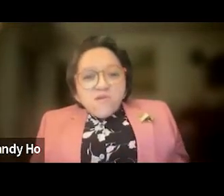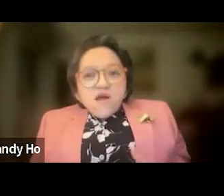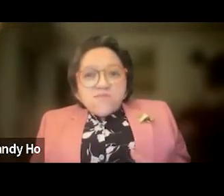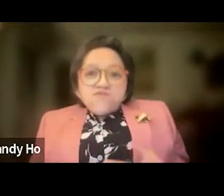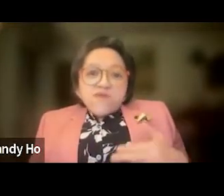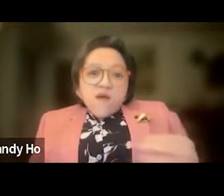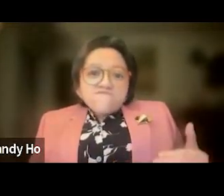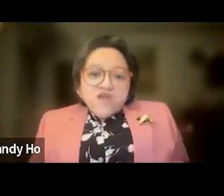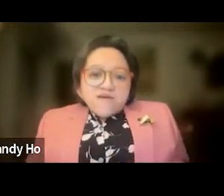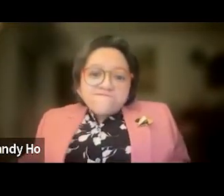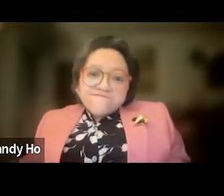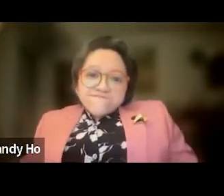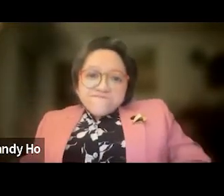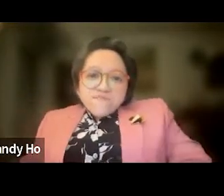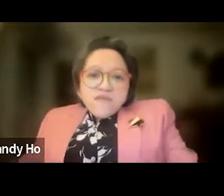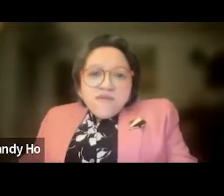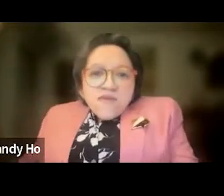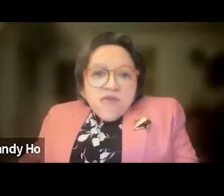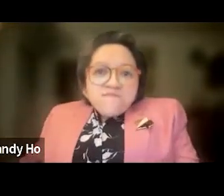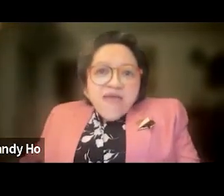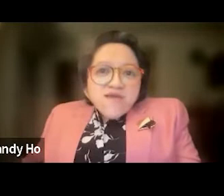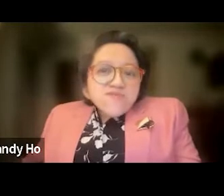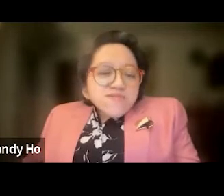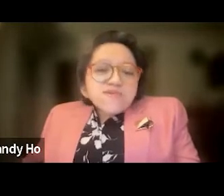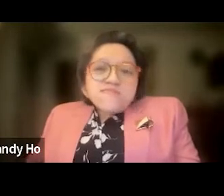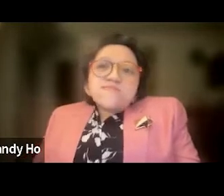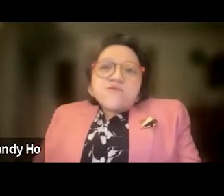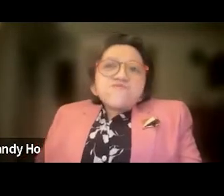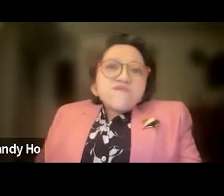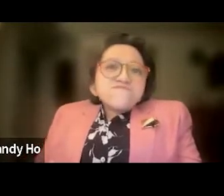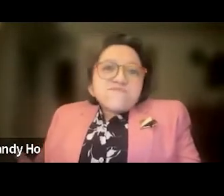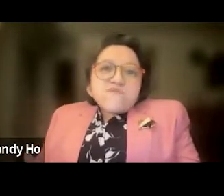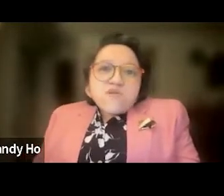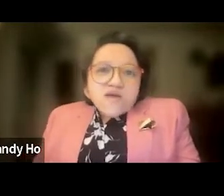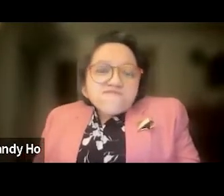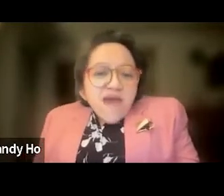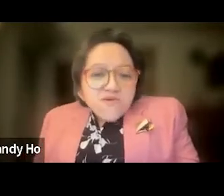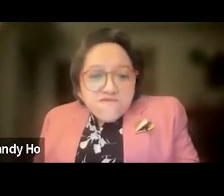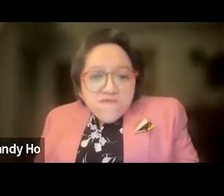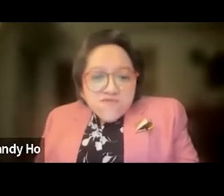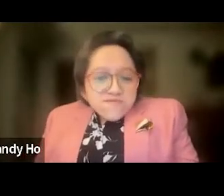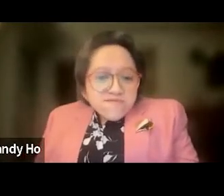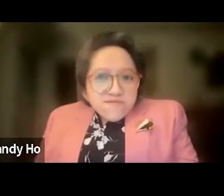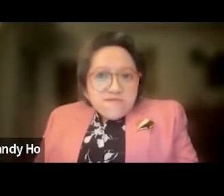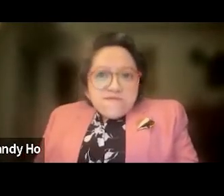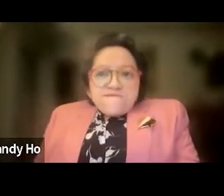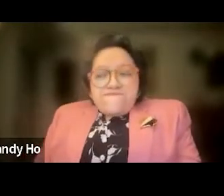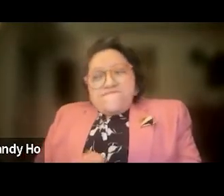are all on the Great Wall of China. And in the background, you can see that there are crowds of people along its path over the